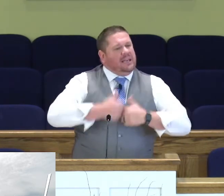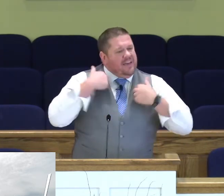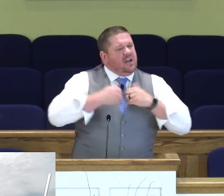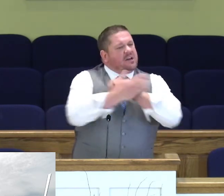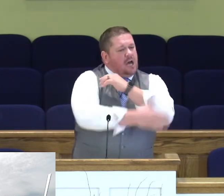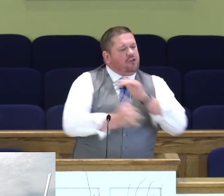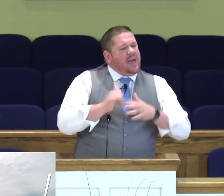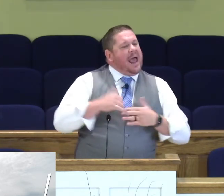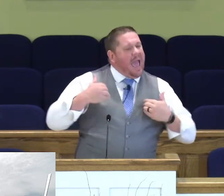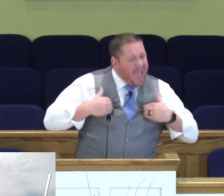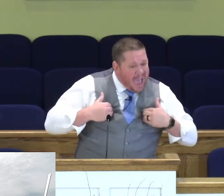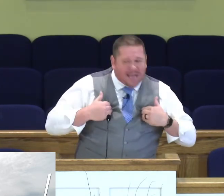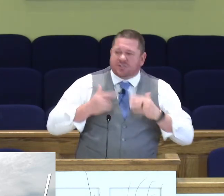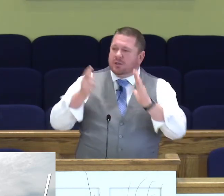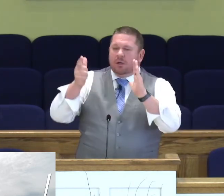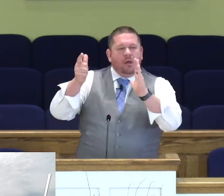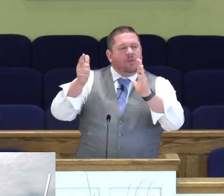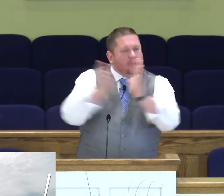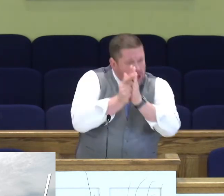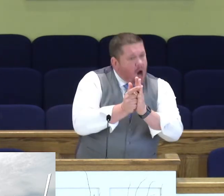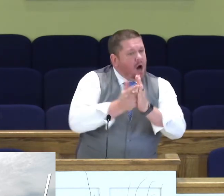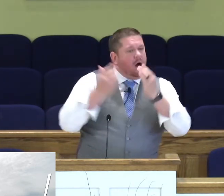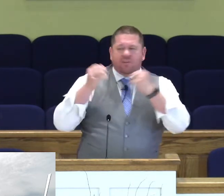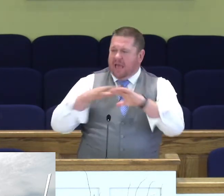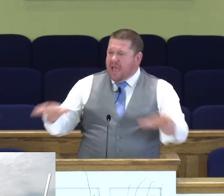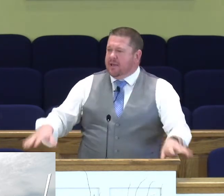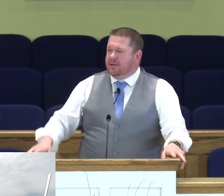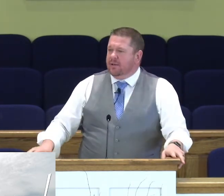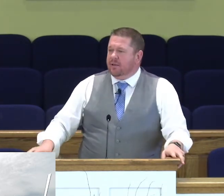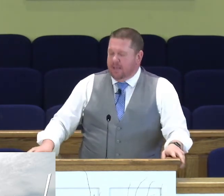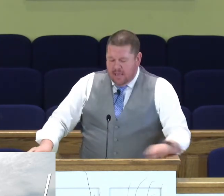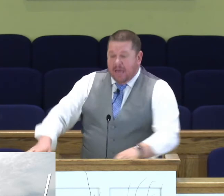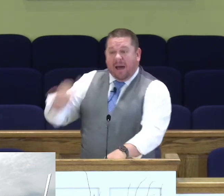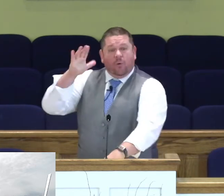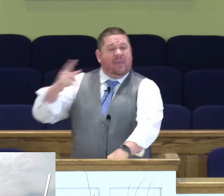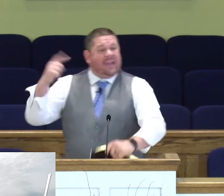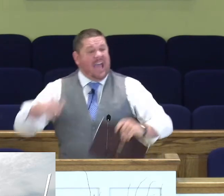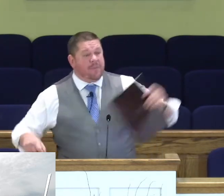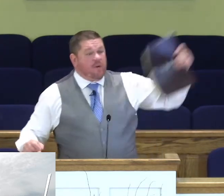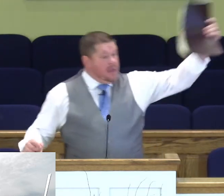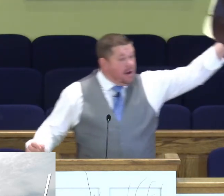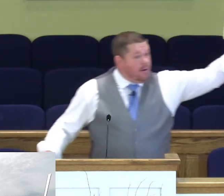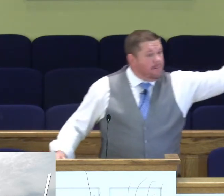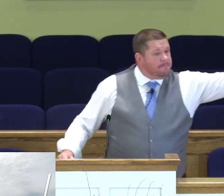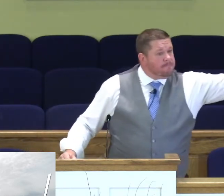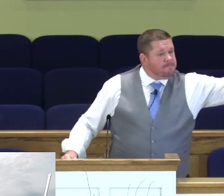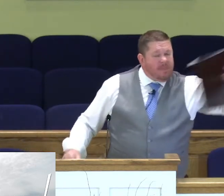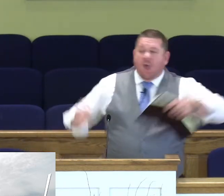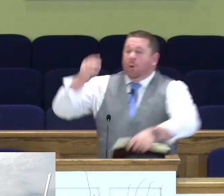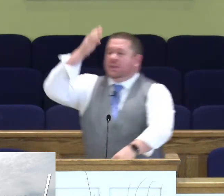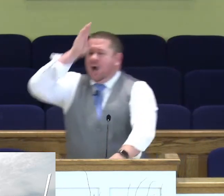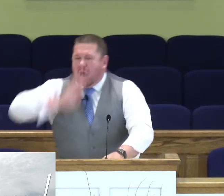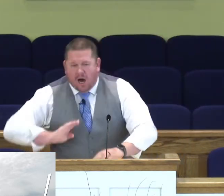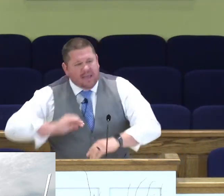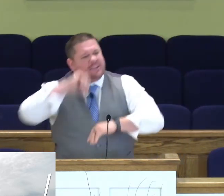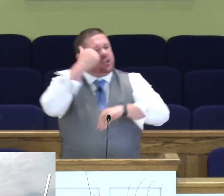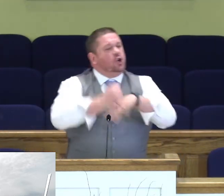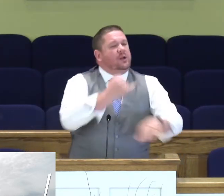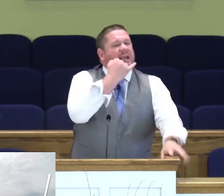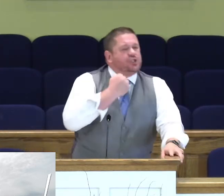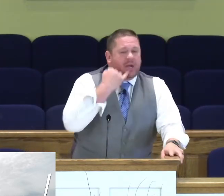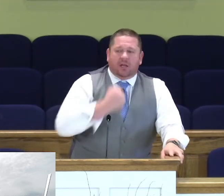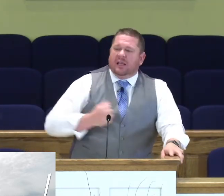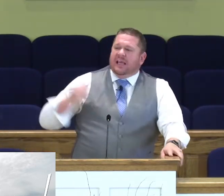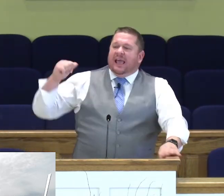glad we live in a country that has the law of the land. And by the way, that came from here. When God